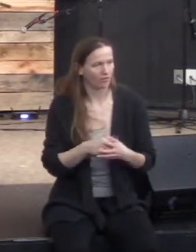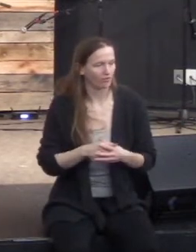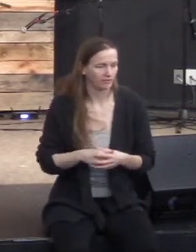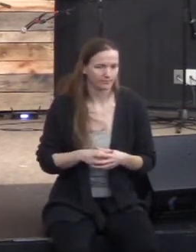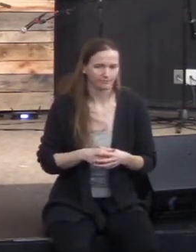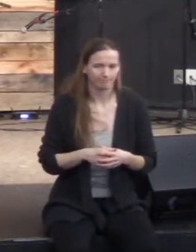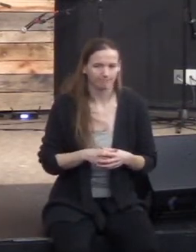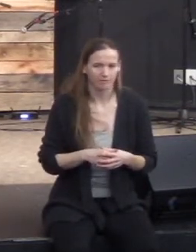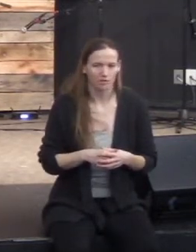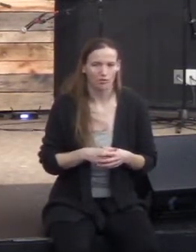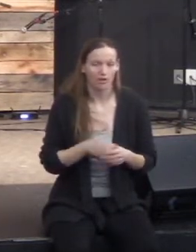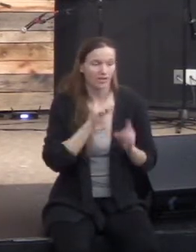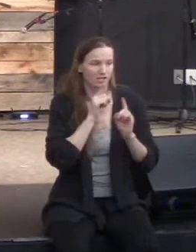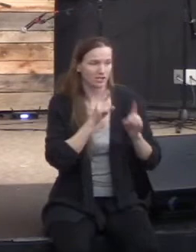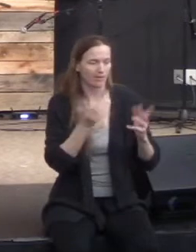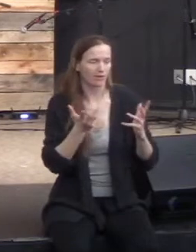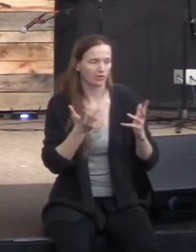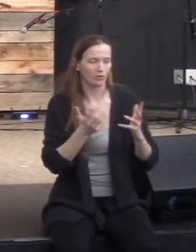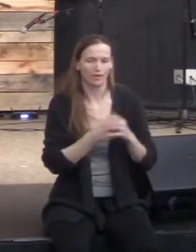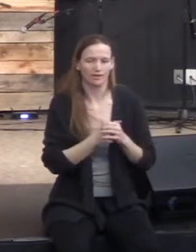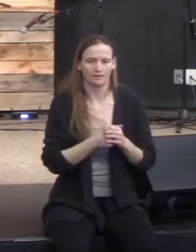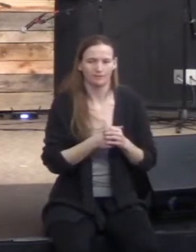Listen to the response.